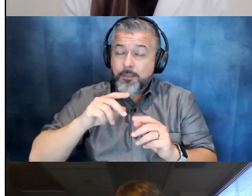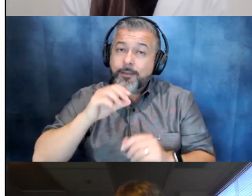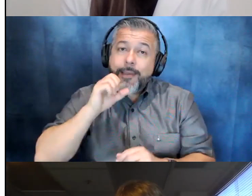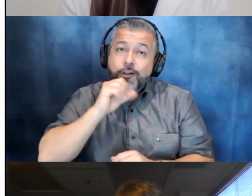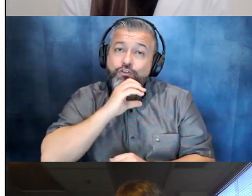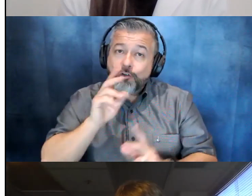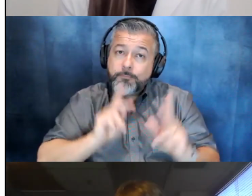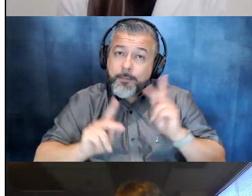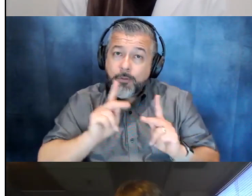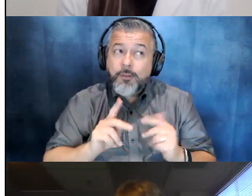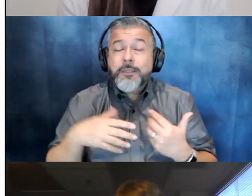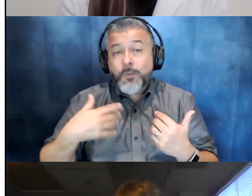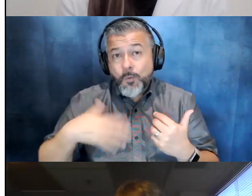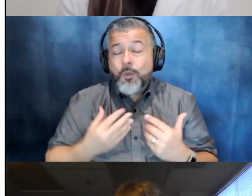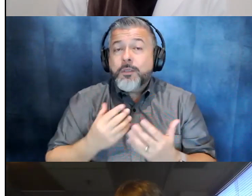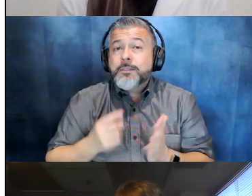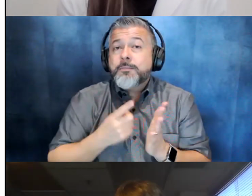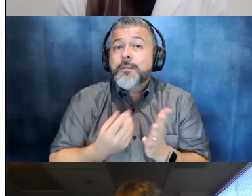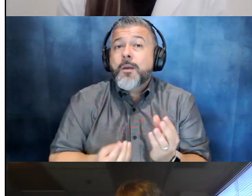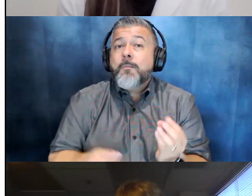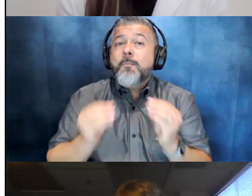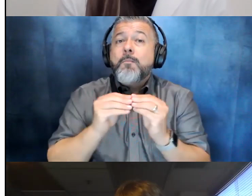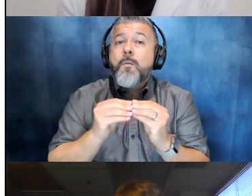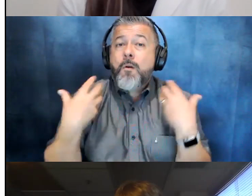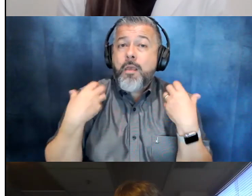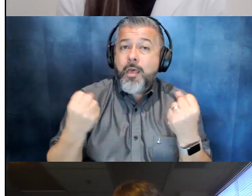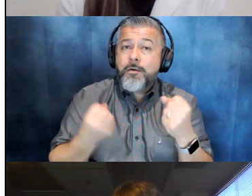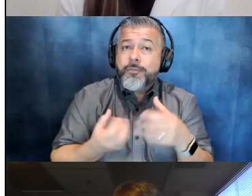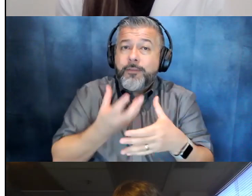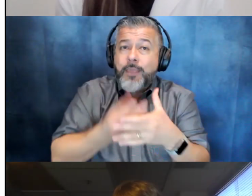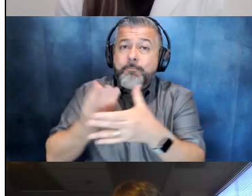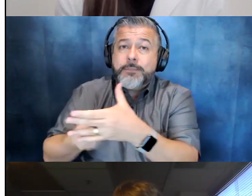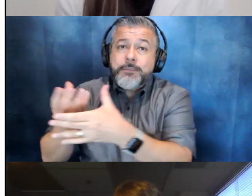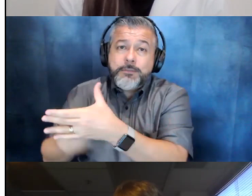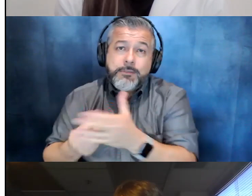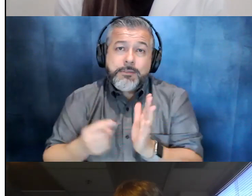elders are even more, have even more health gaps and